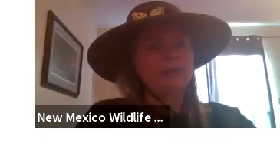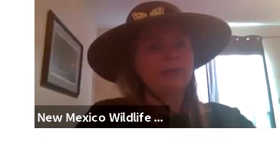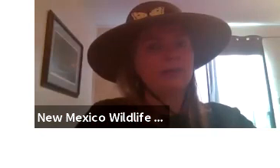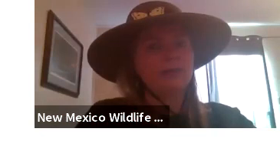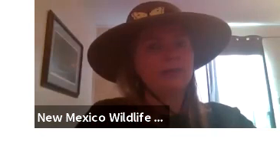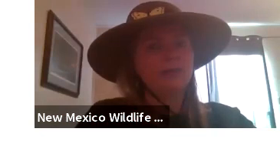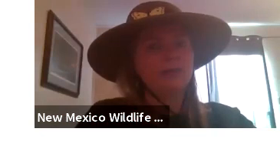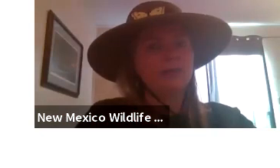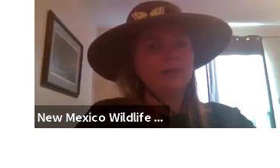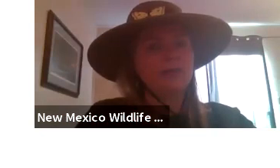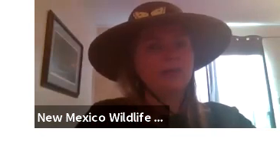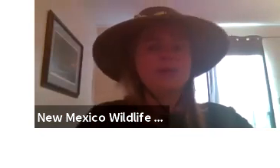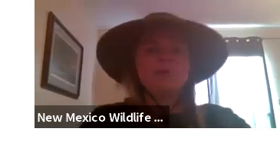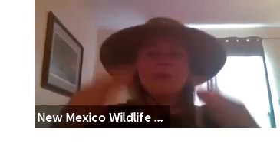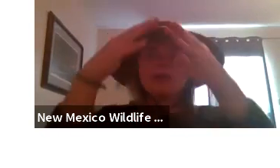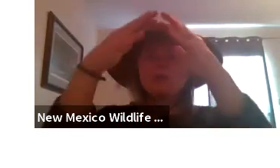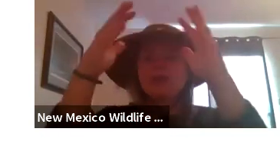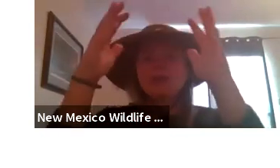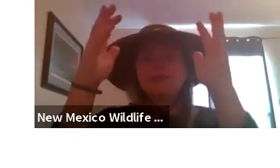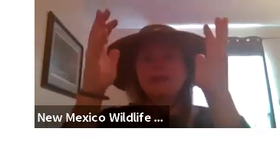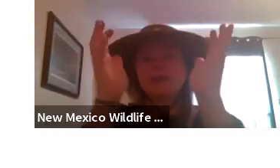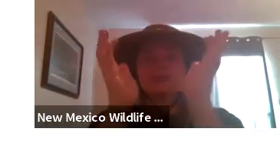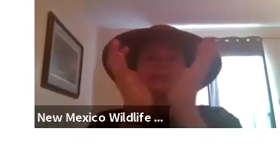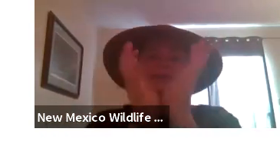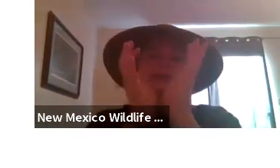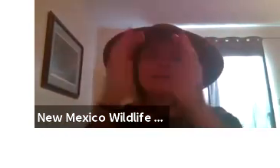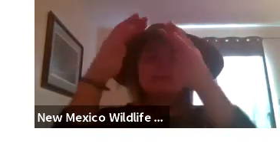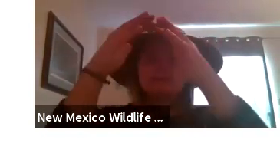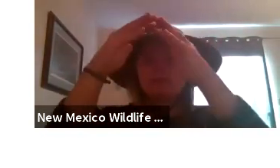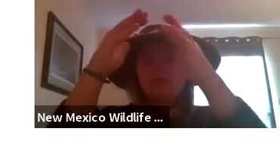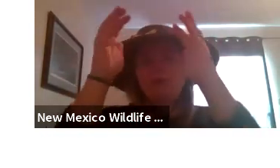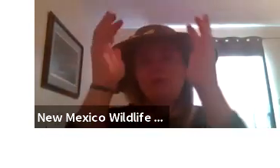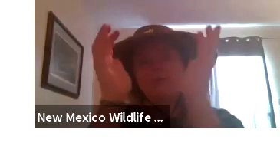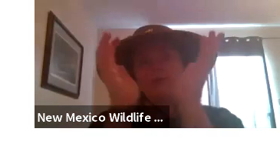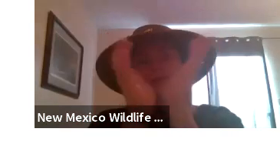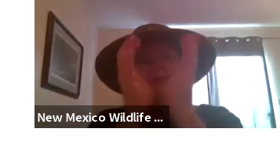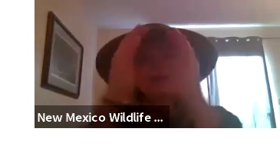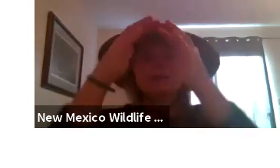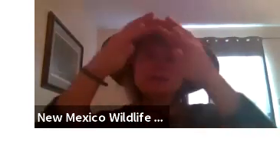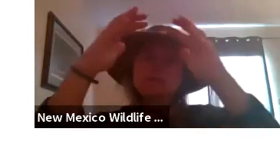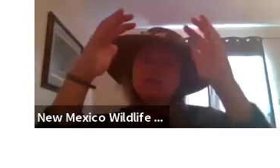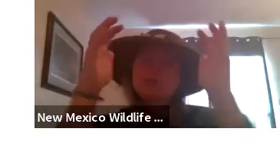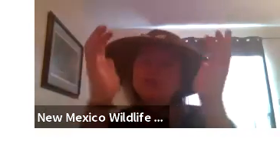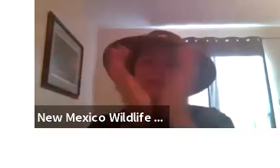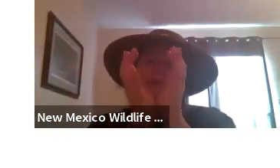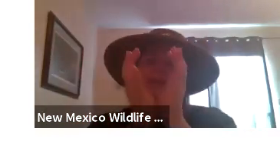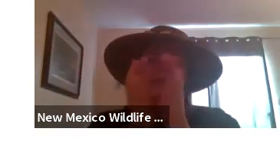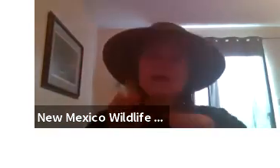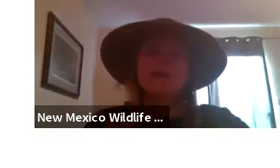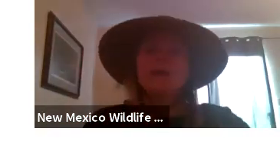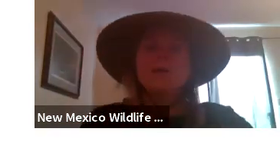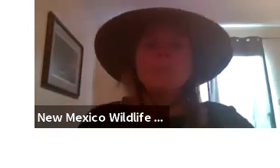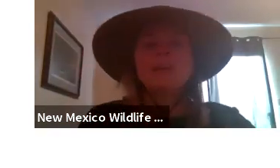Earth, Earth. Well, you can sign it just like this, Earth in context, like you're shaping